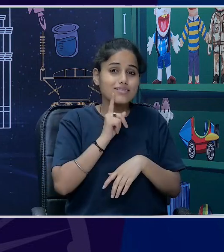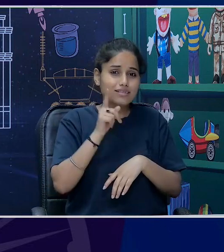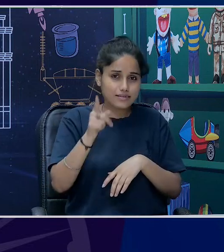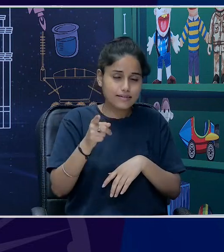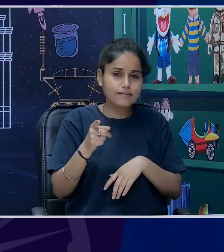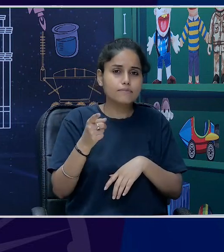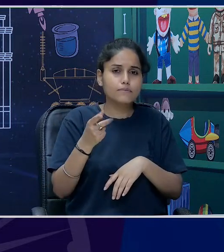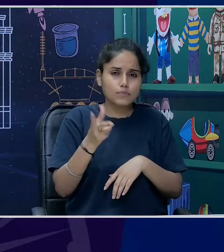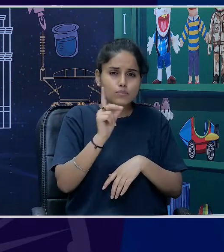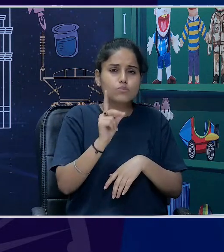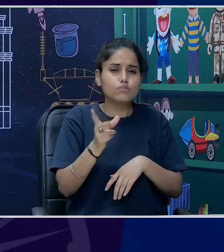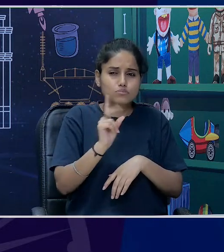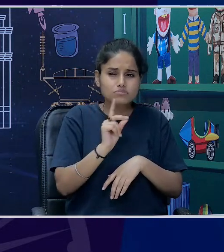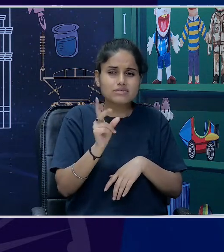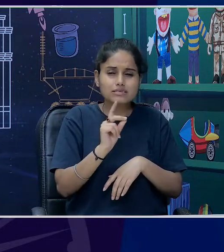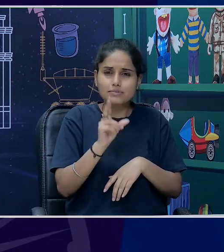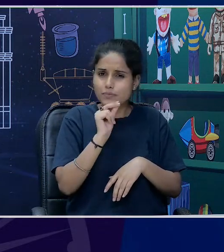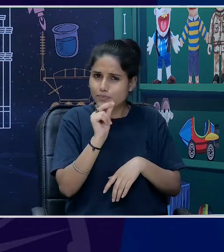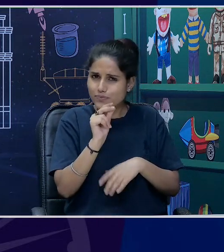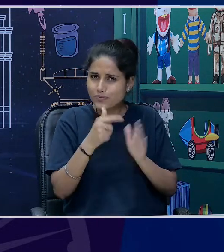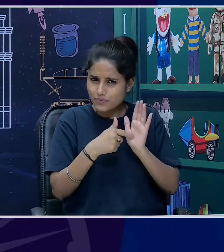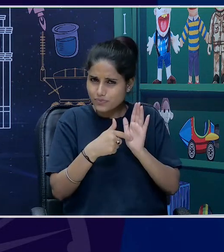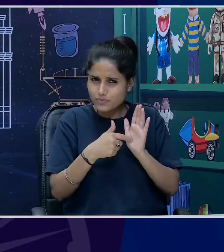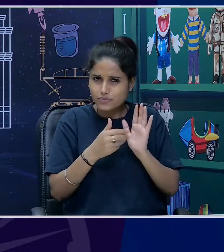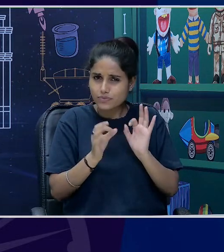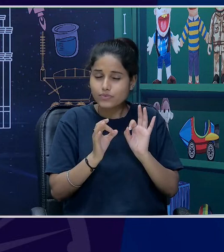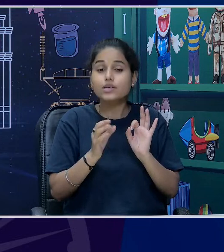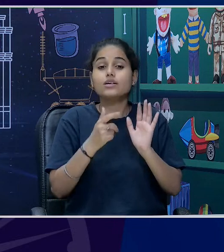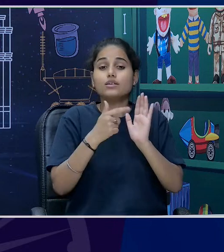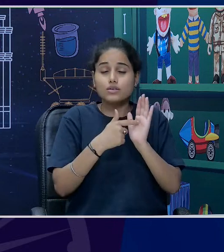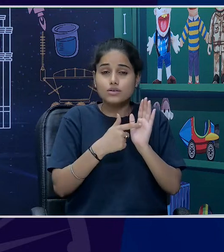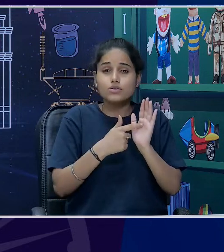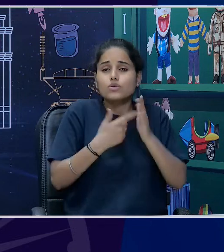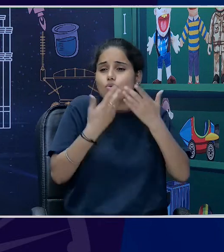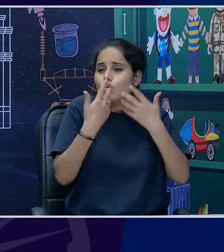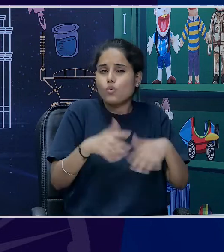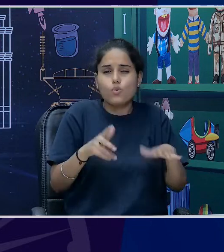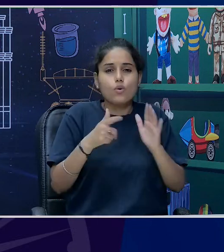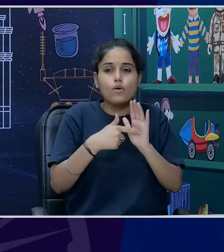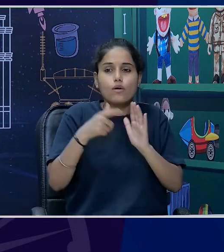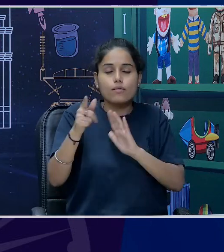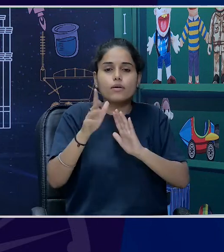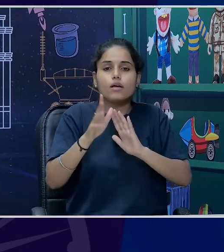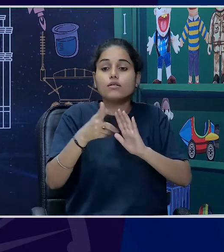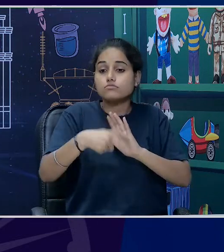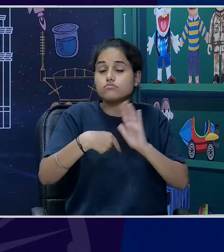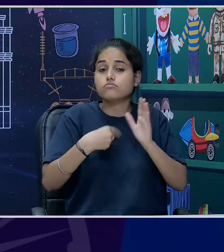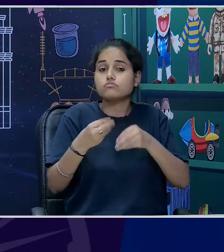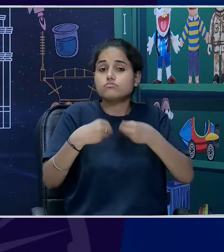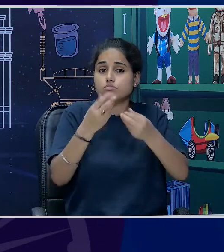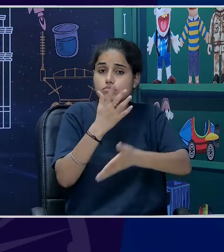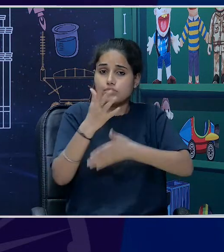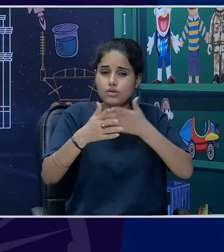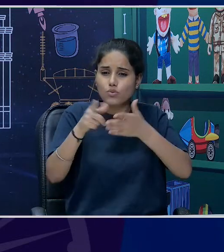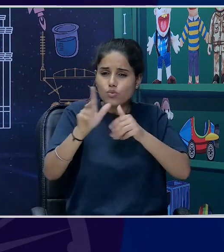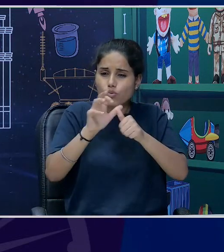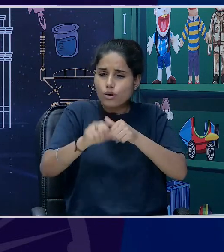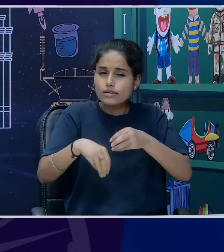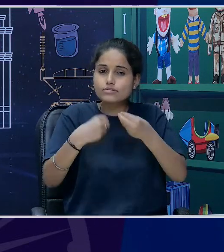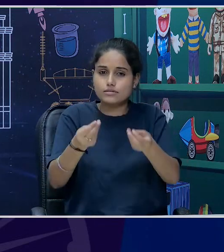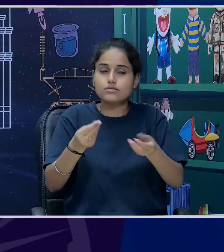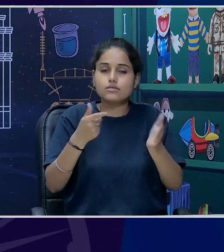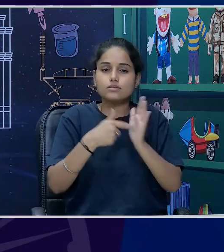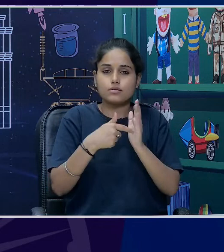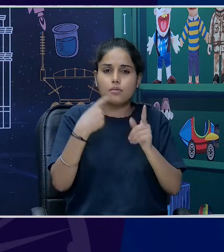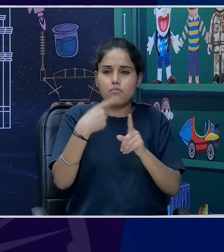again and again. And, and for the kinesthetic, I was doing the activities. So, we have, cater